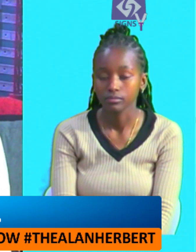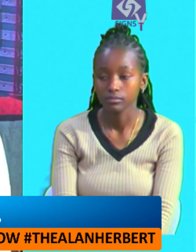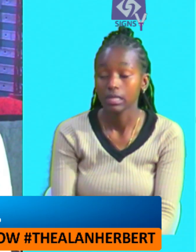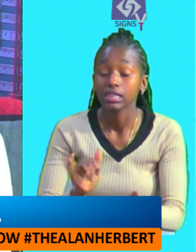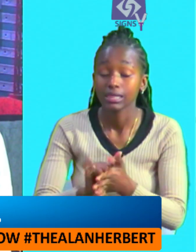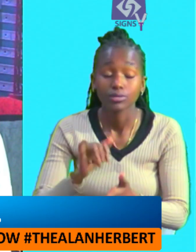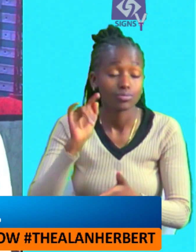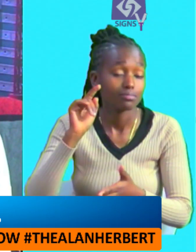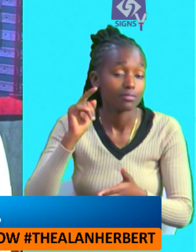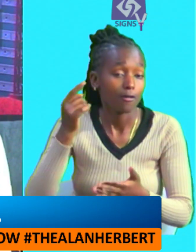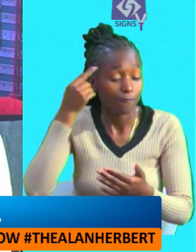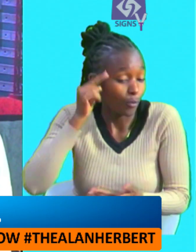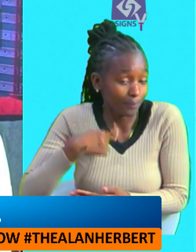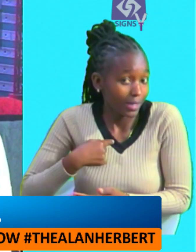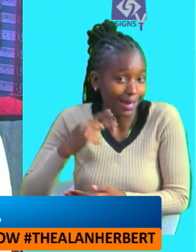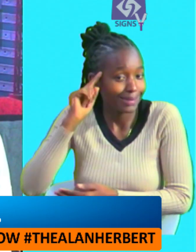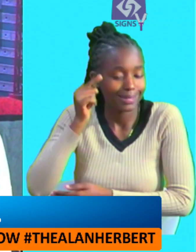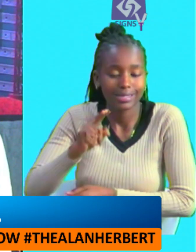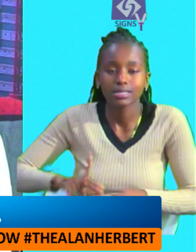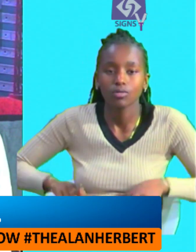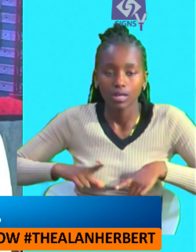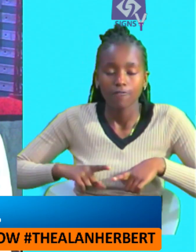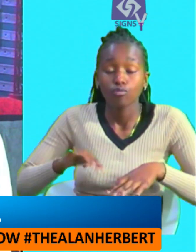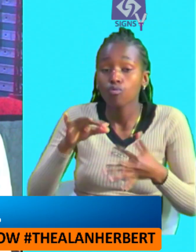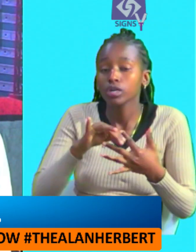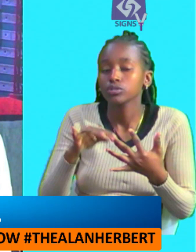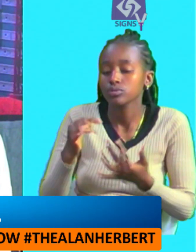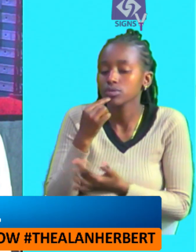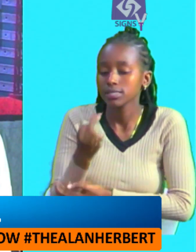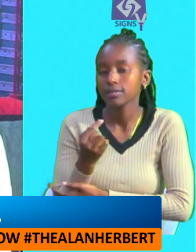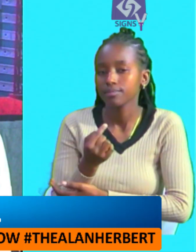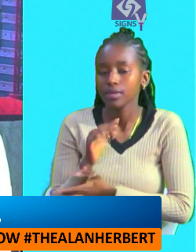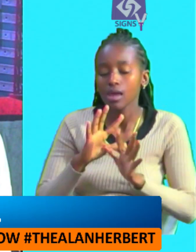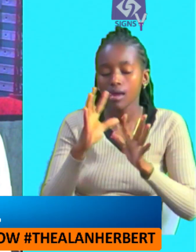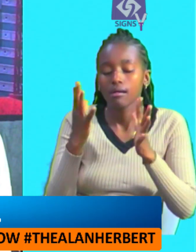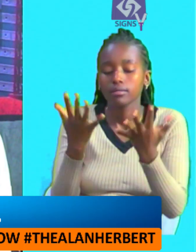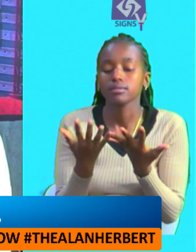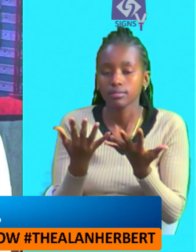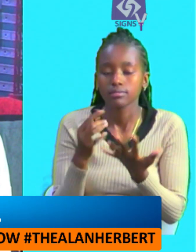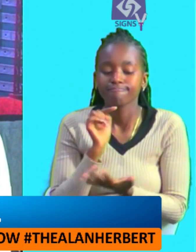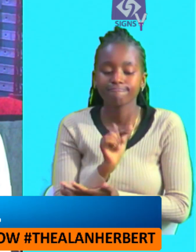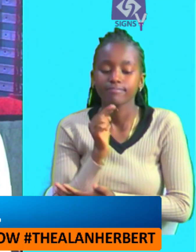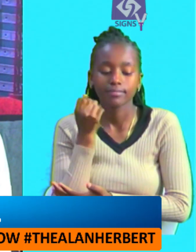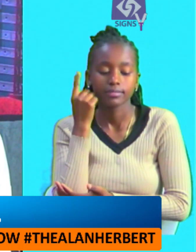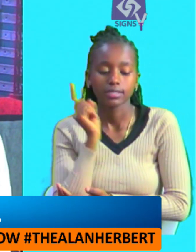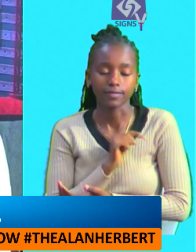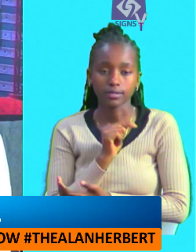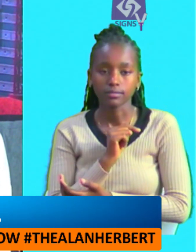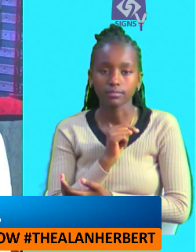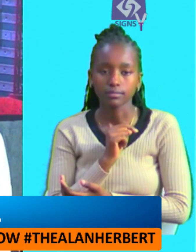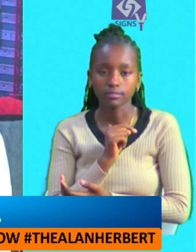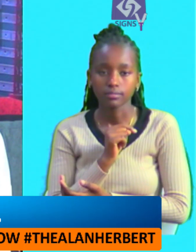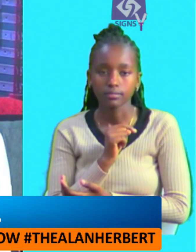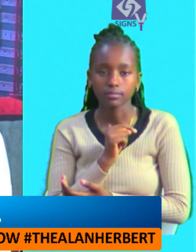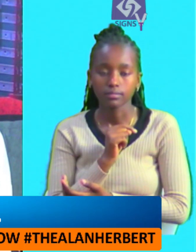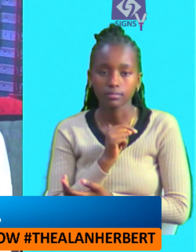to. I am not going to go because Nyambura or Kendi have called me. I will go when I feel like going. And if I never